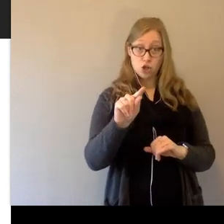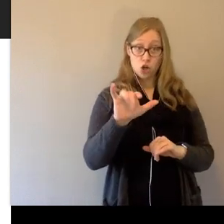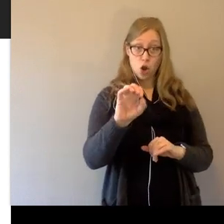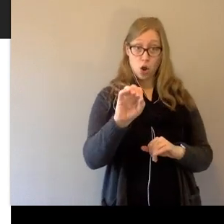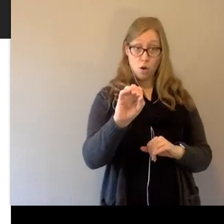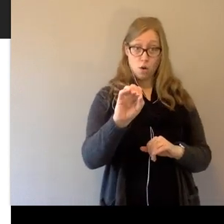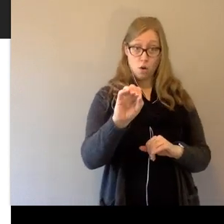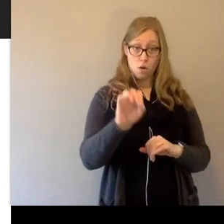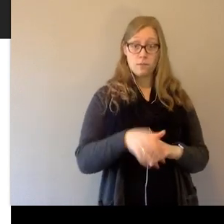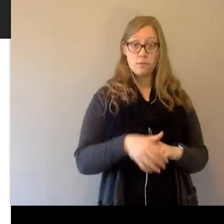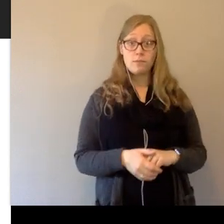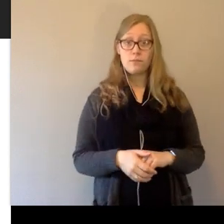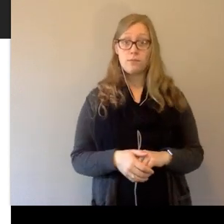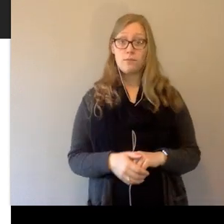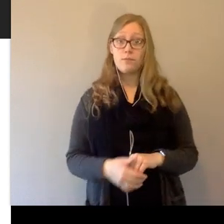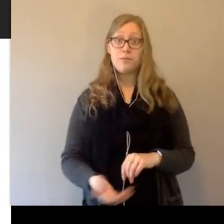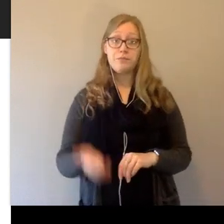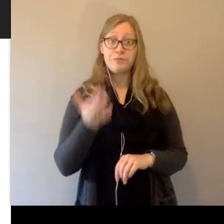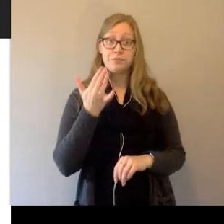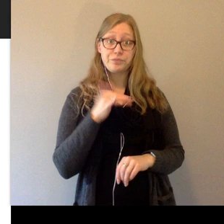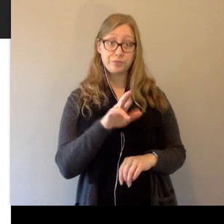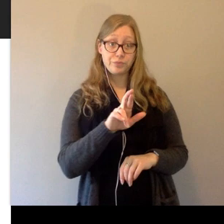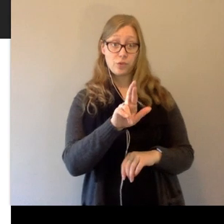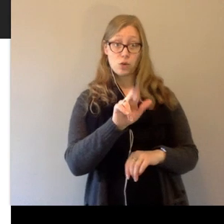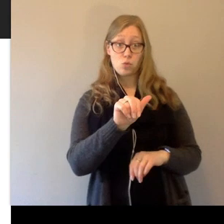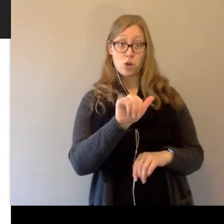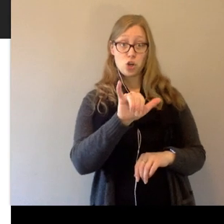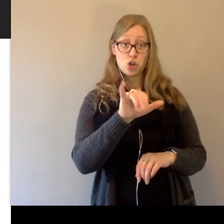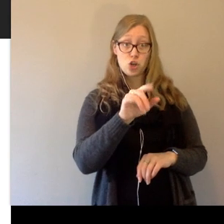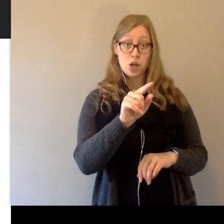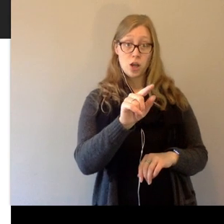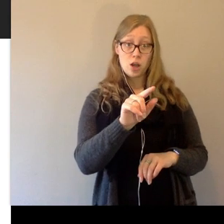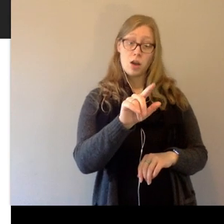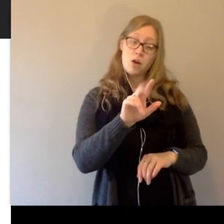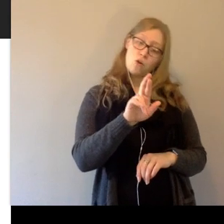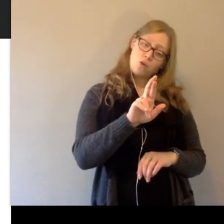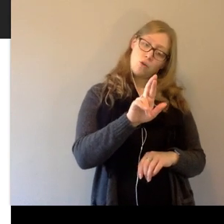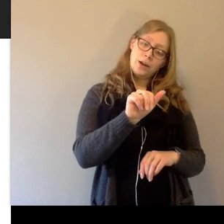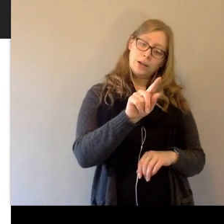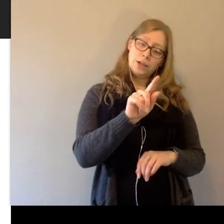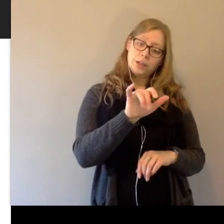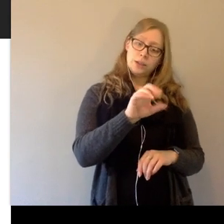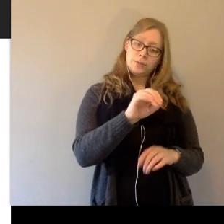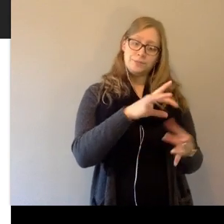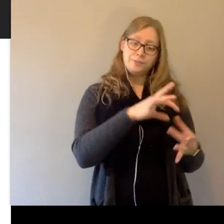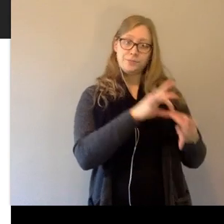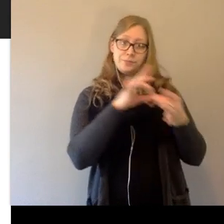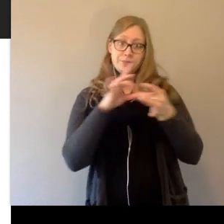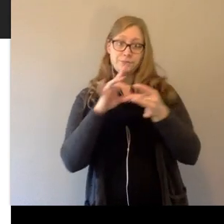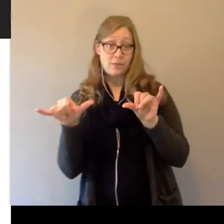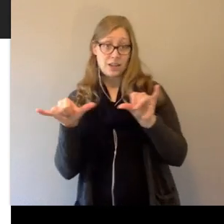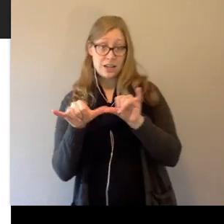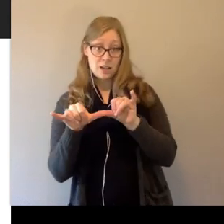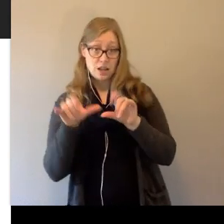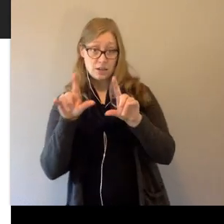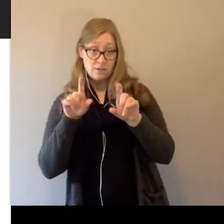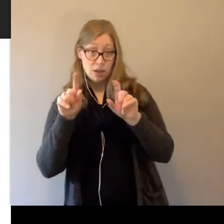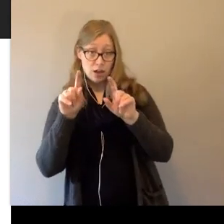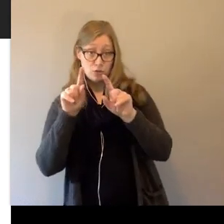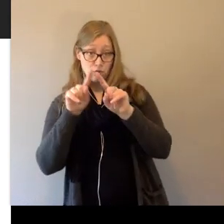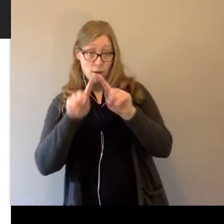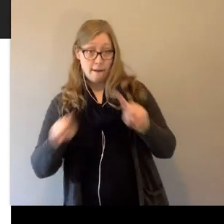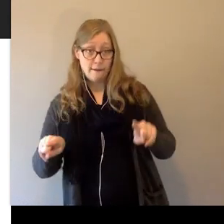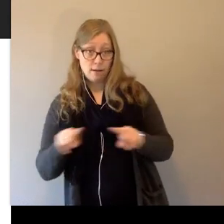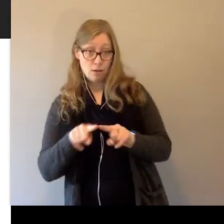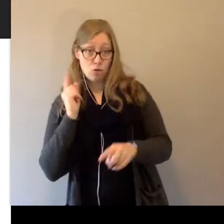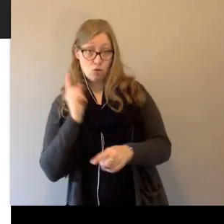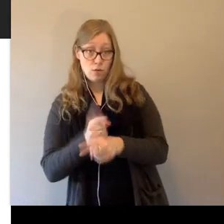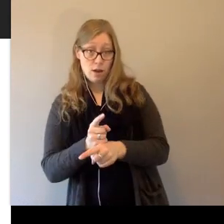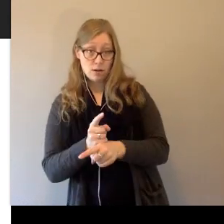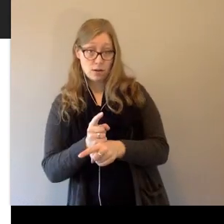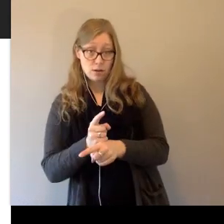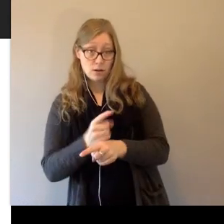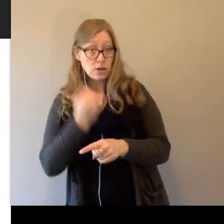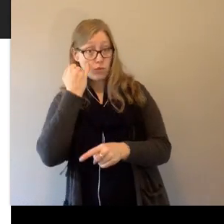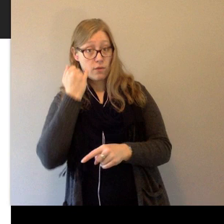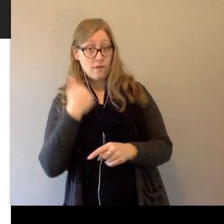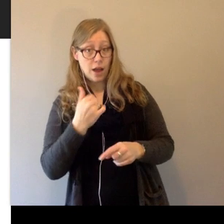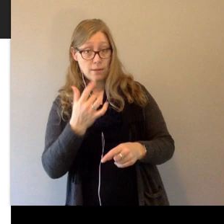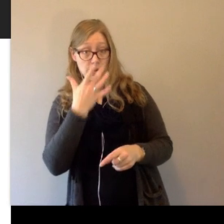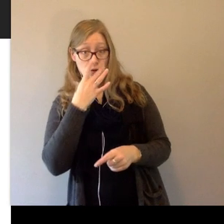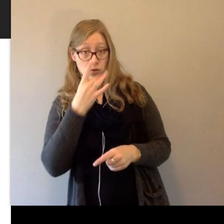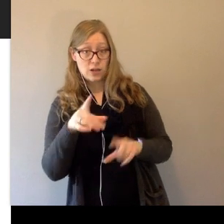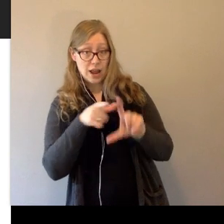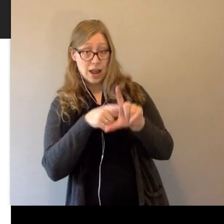to the size of the angle. So if I look at this triangle here, that means that I'm interested in angle